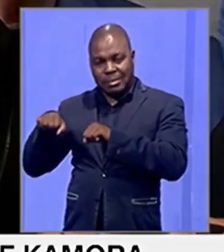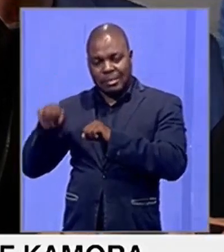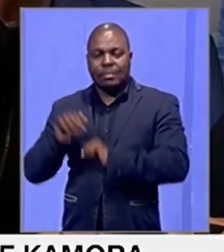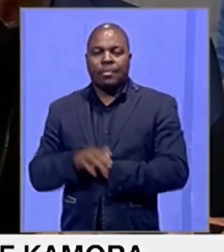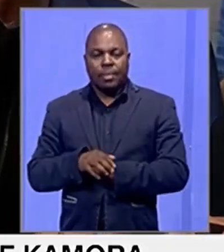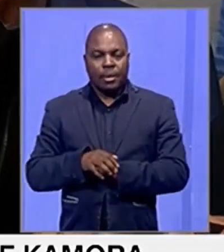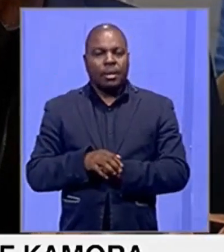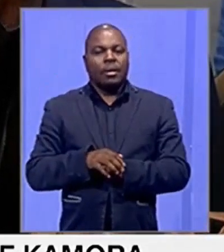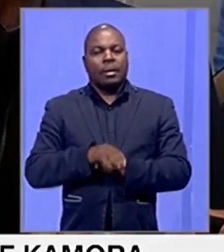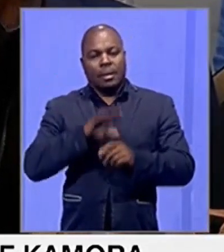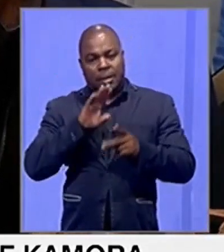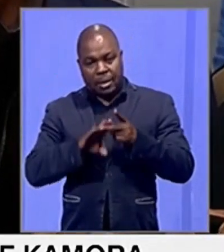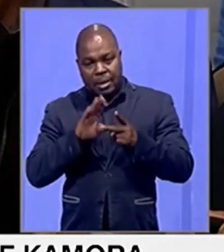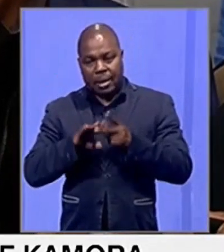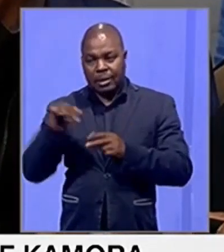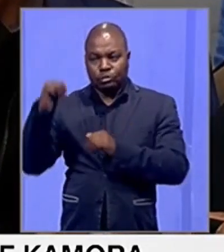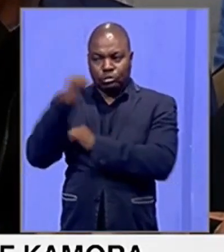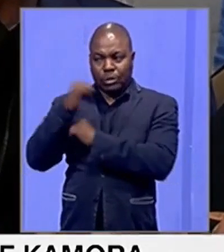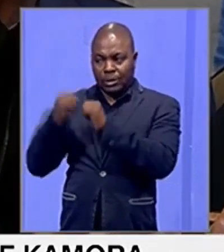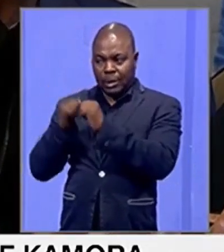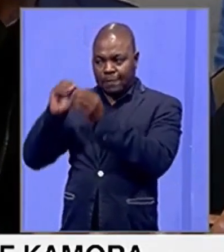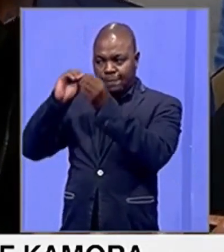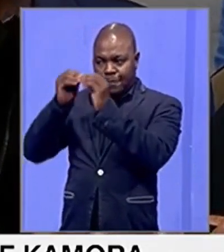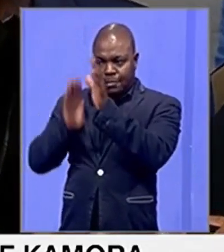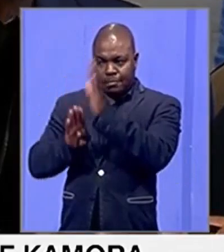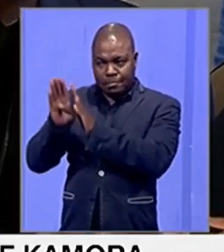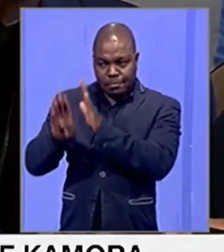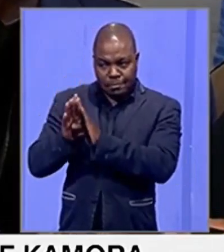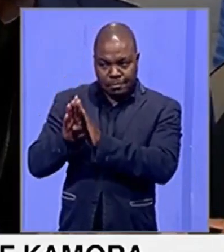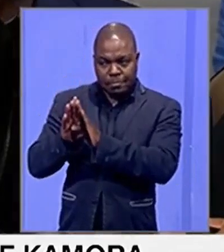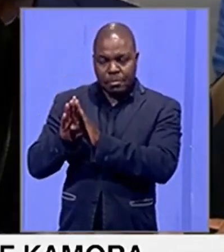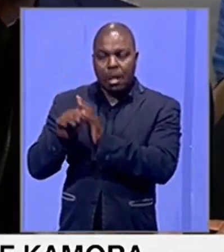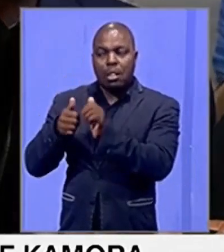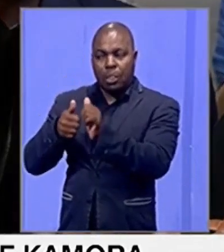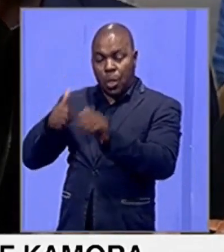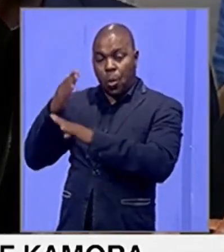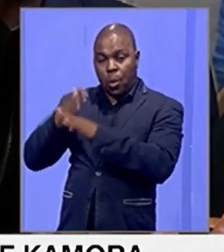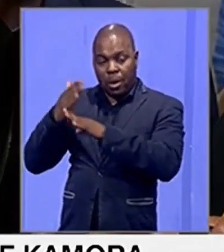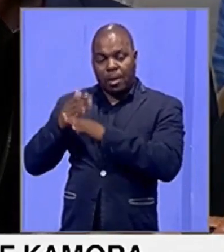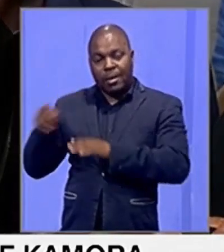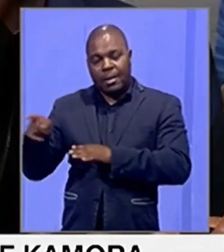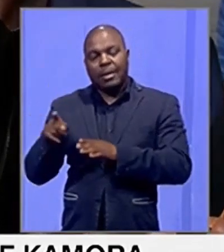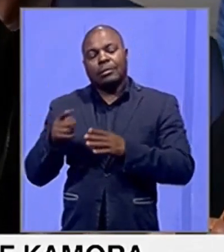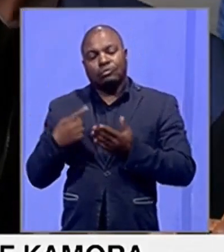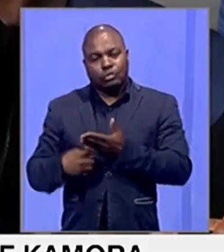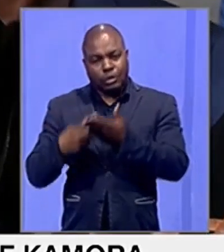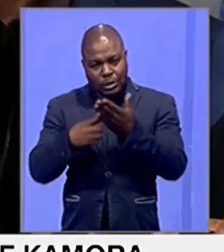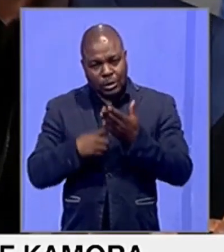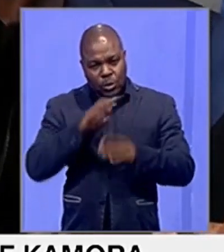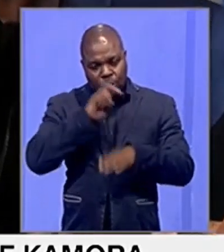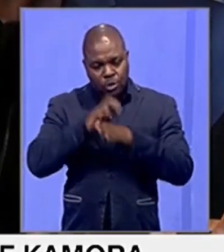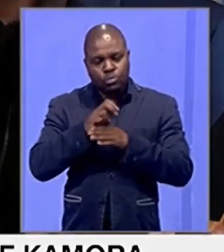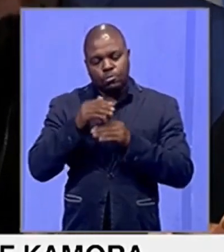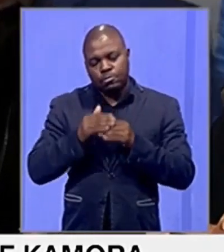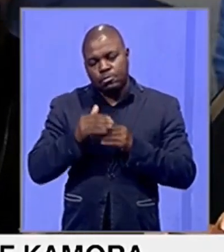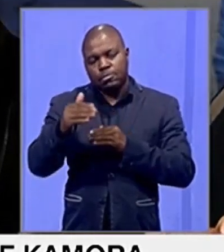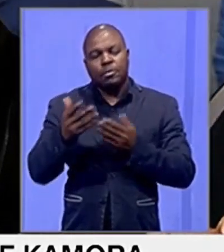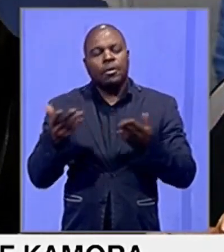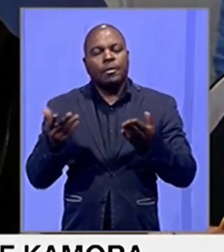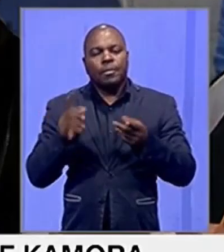and the refurbishments of the structures themselves, it is a discussion that needs to be undertaken on a level